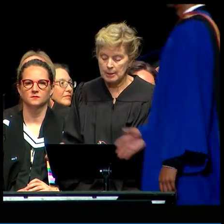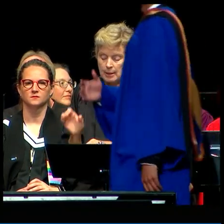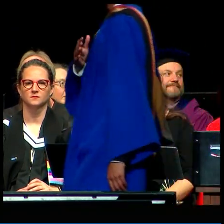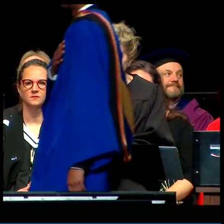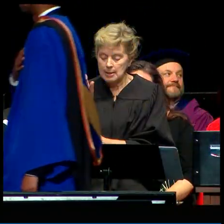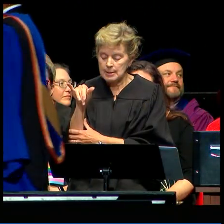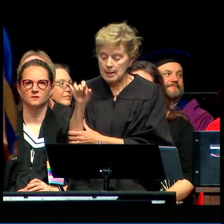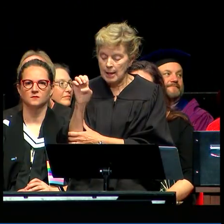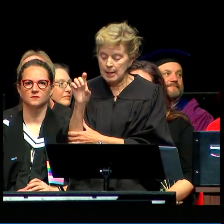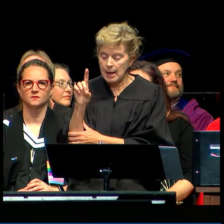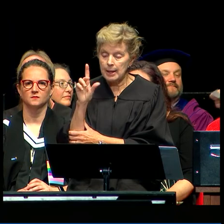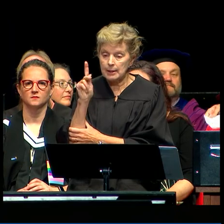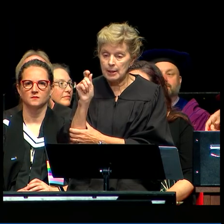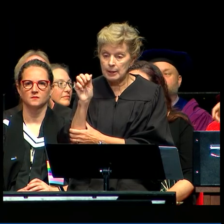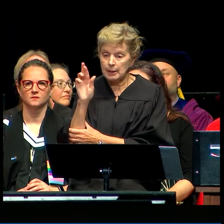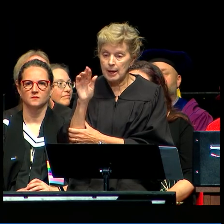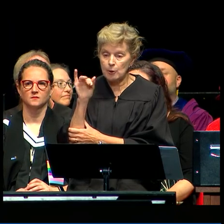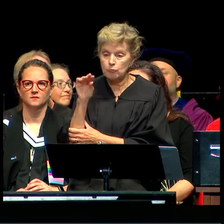Syed Karim.